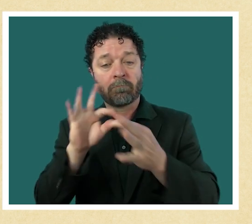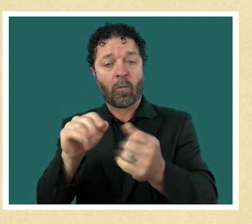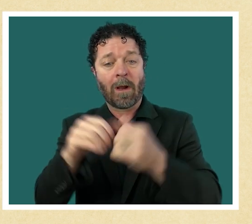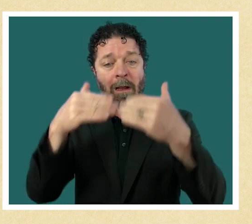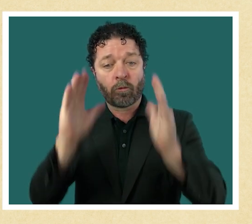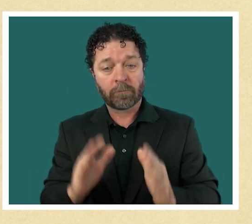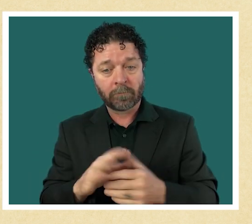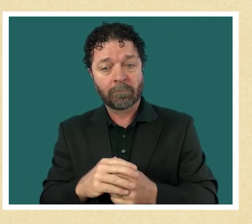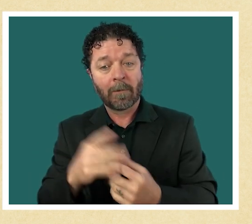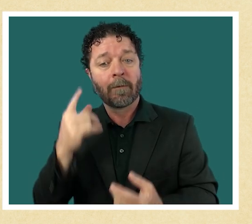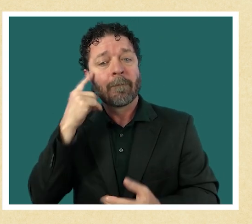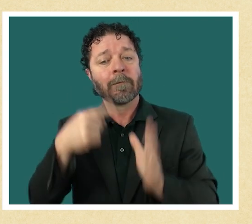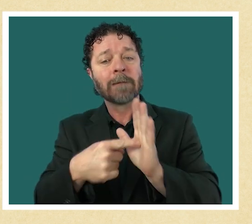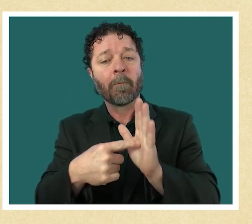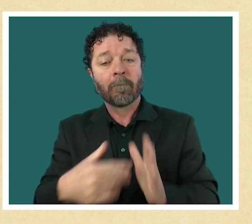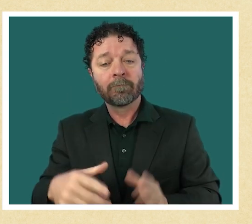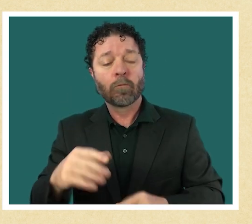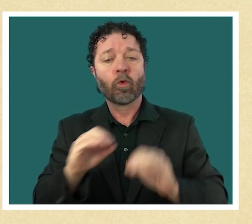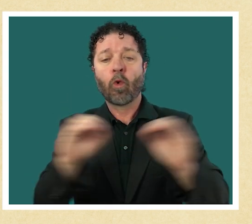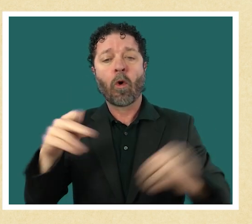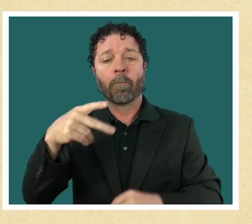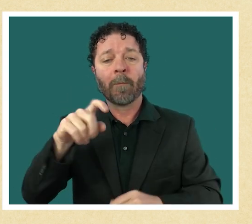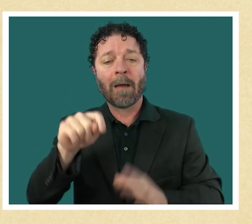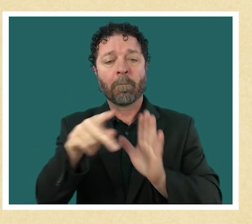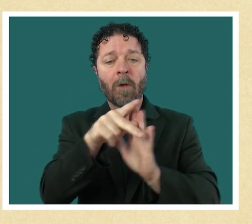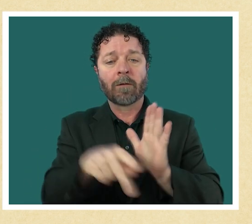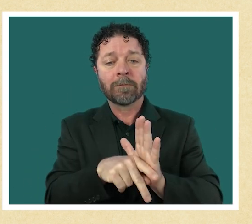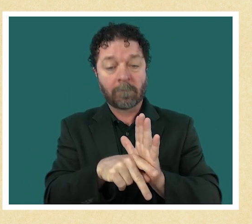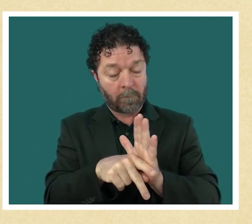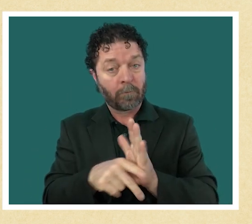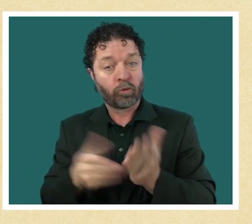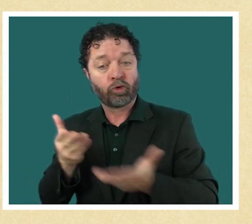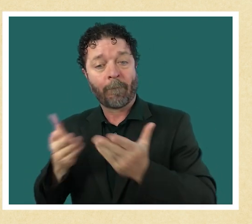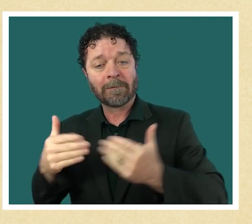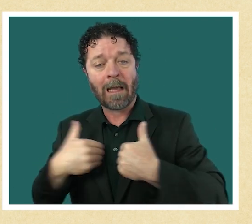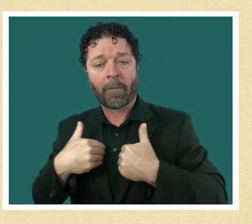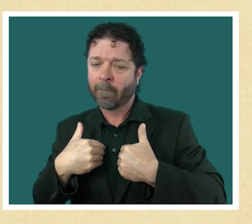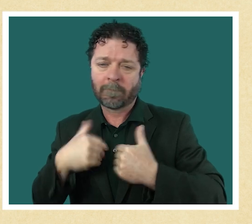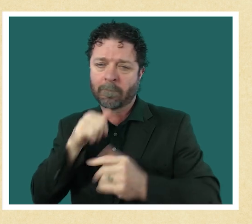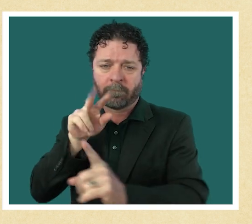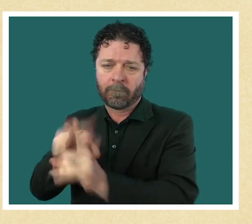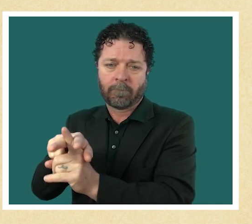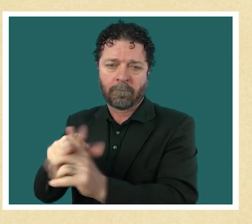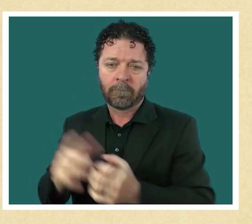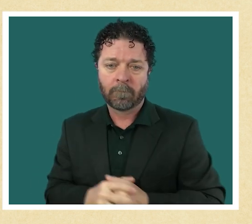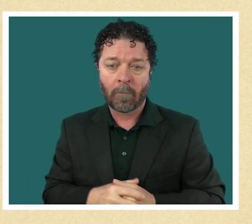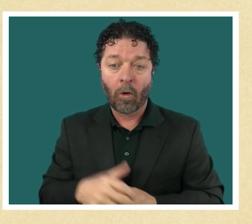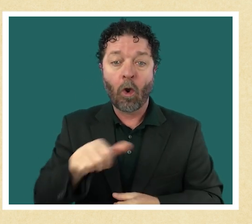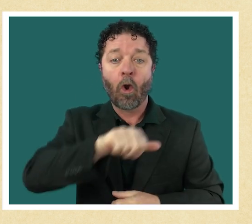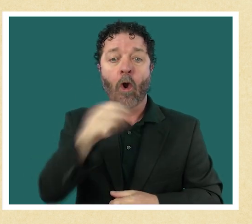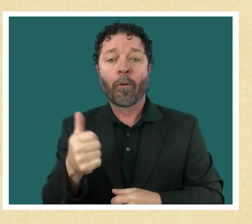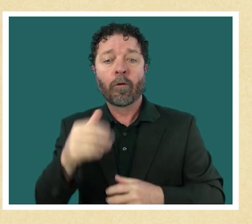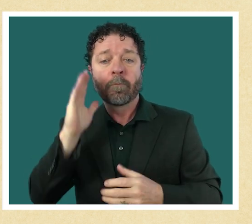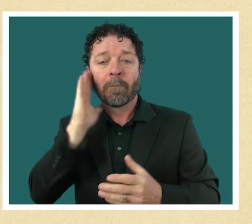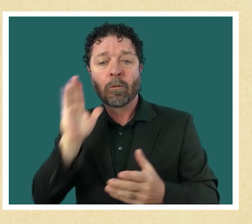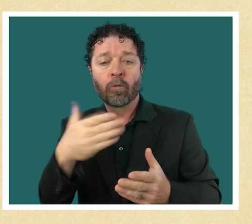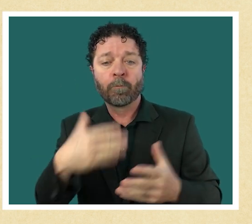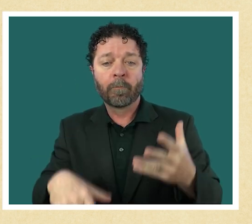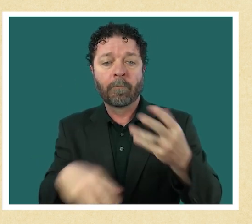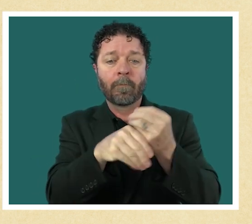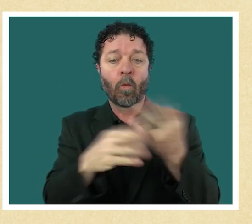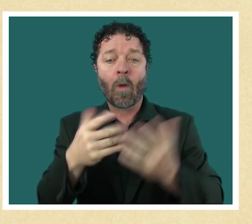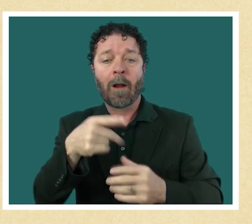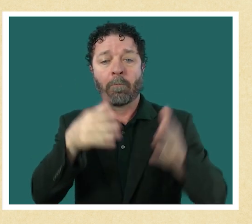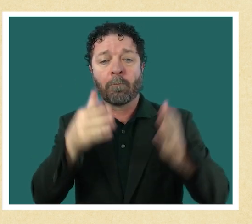pets policies for assistance animals, an additional bedroom beyond what the person qualifies for in order to